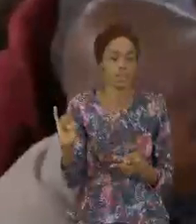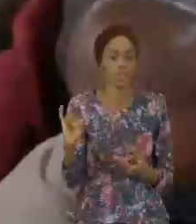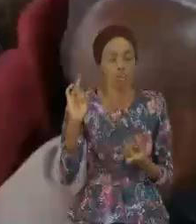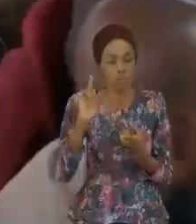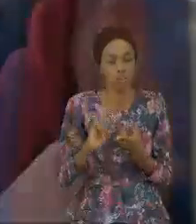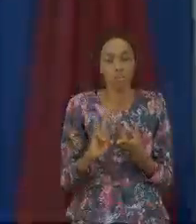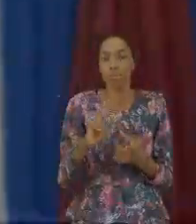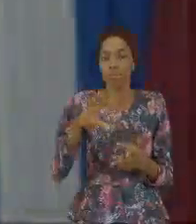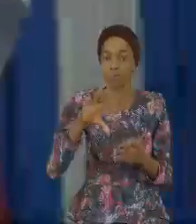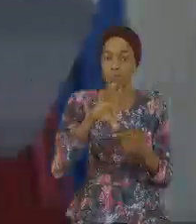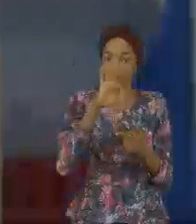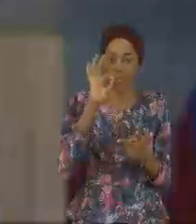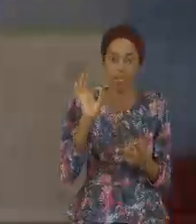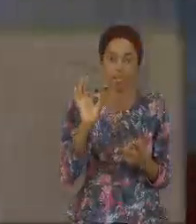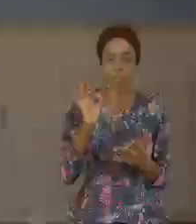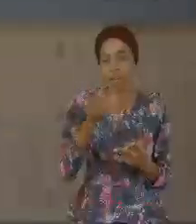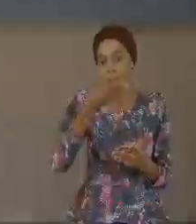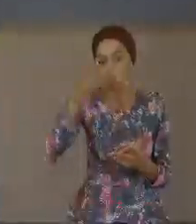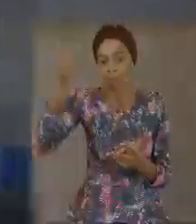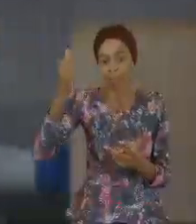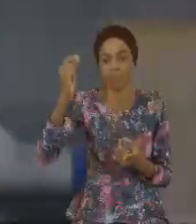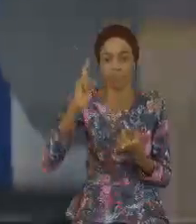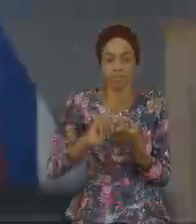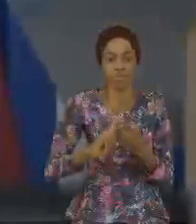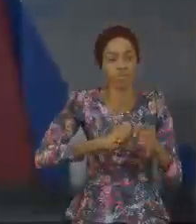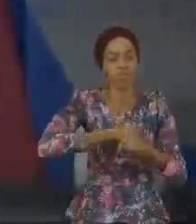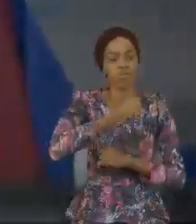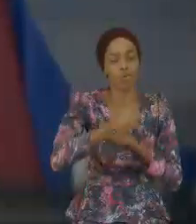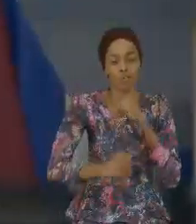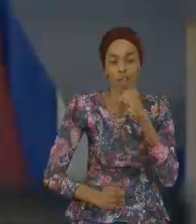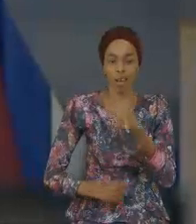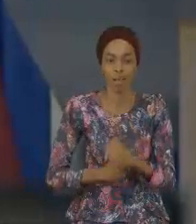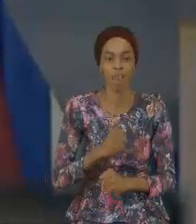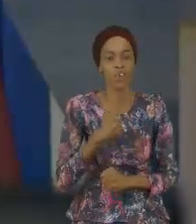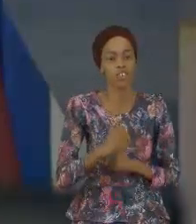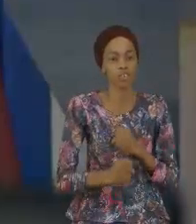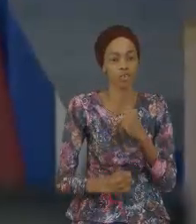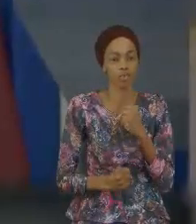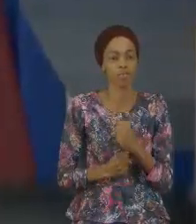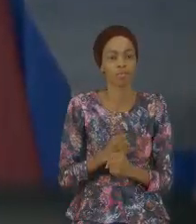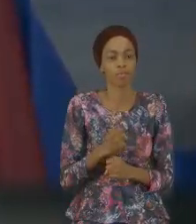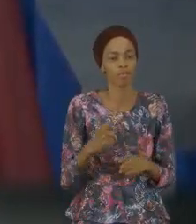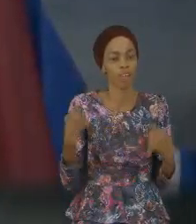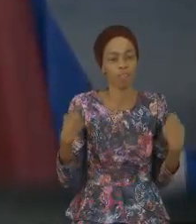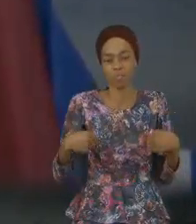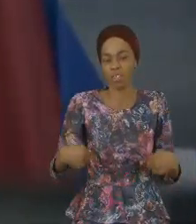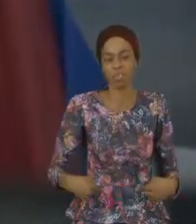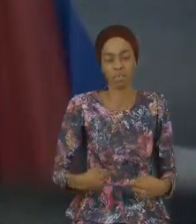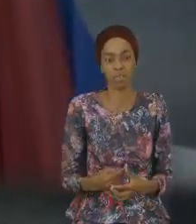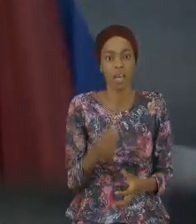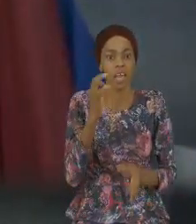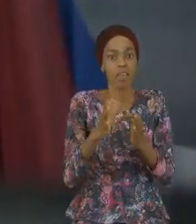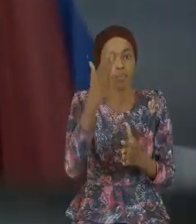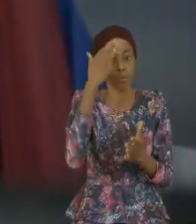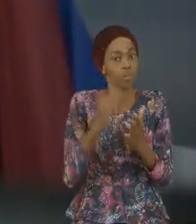rather, choosing rather to suffer affliction. If you knew that God will use